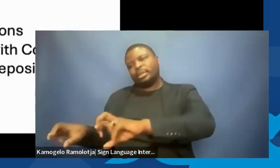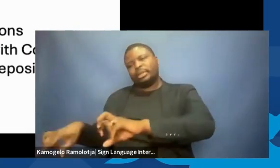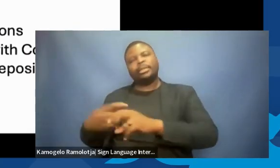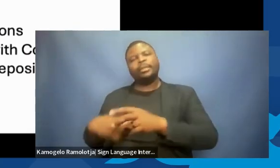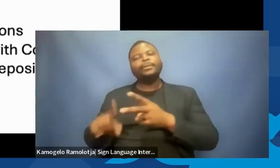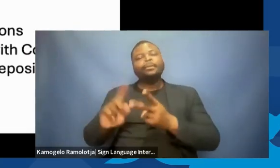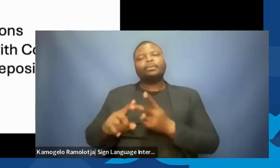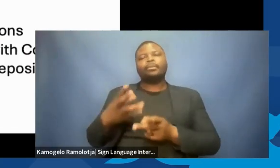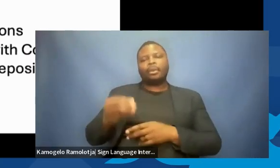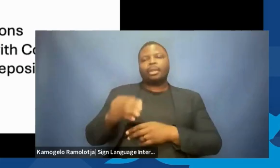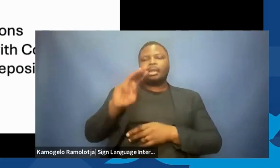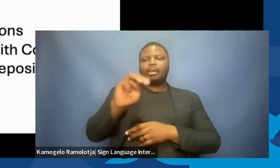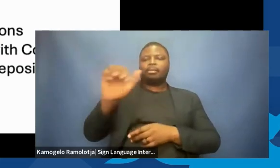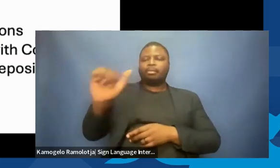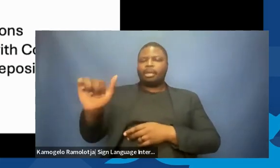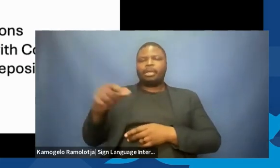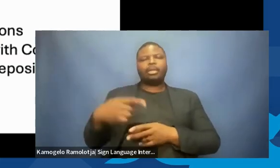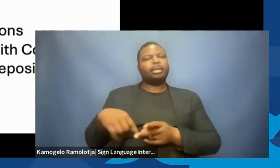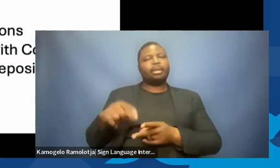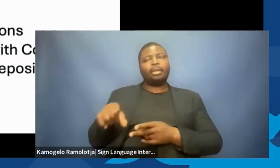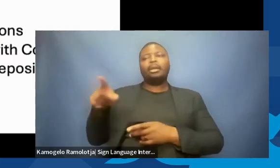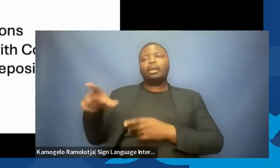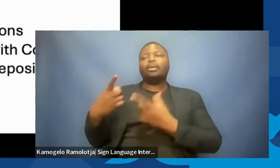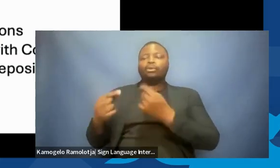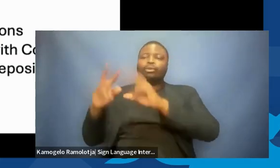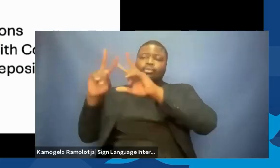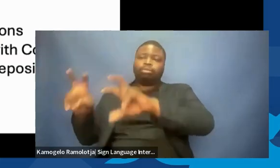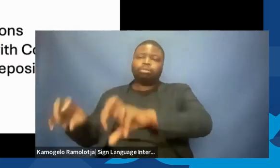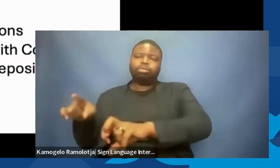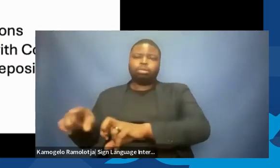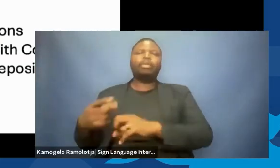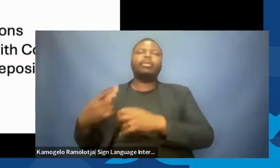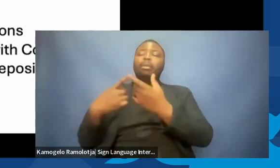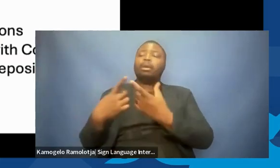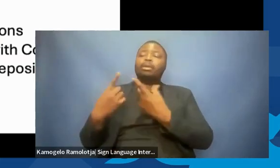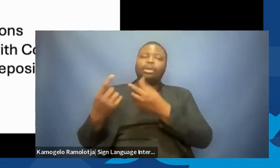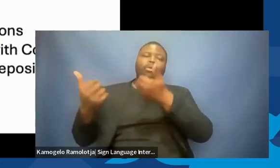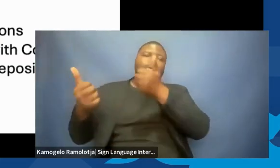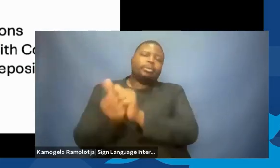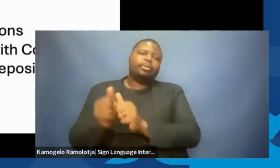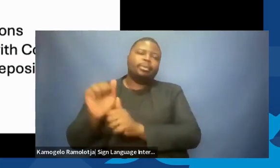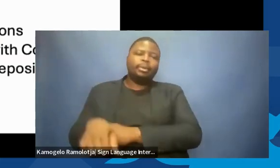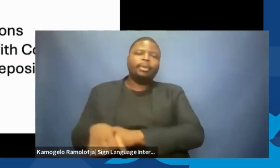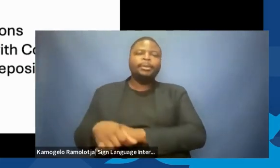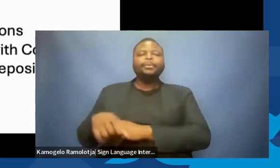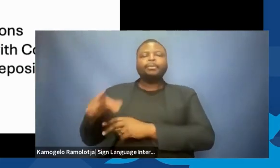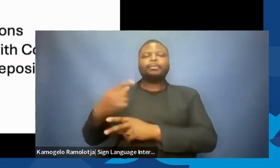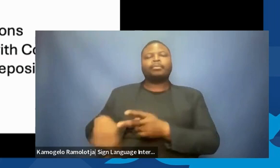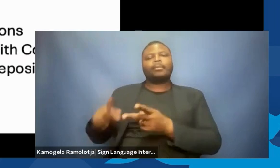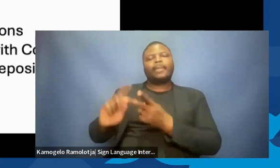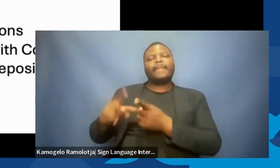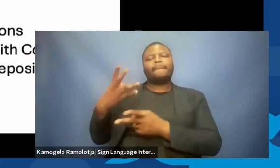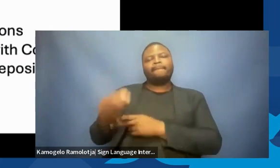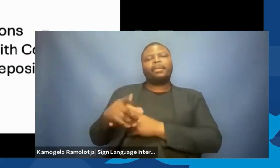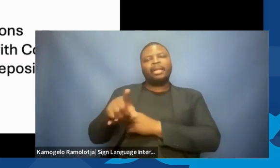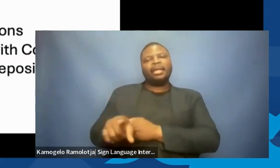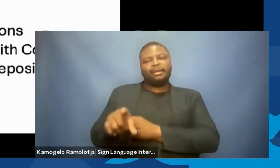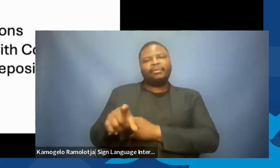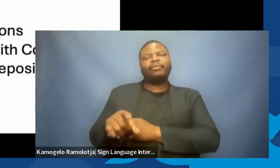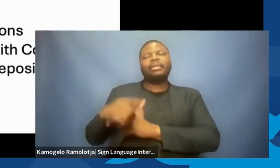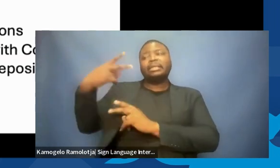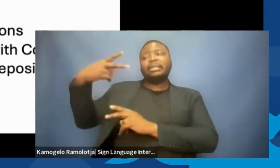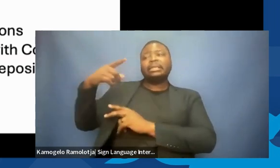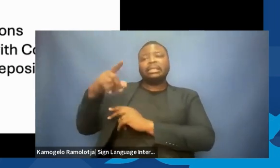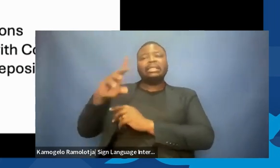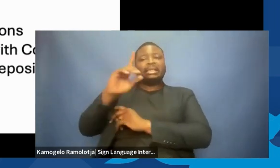we have different types of research activities. So COSUP research specifically, partner-linked research. We have a lot of